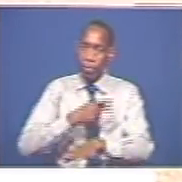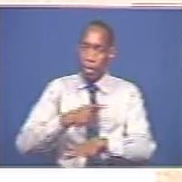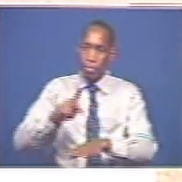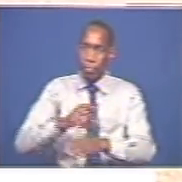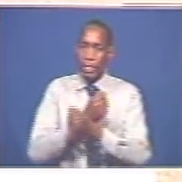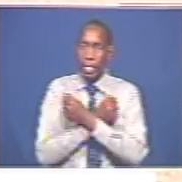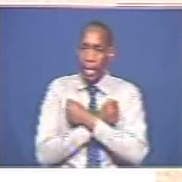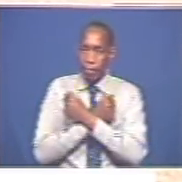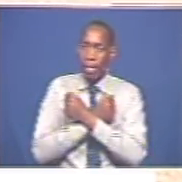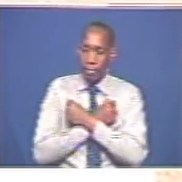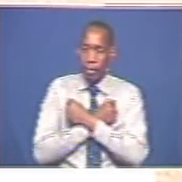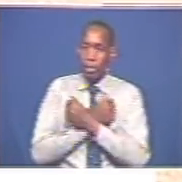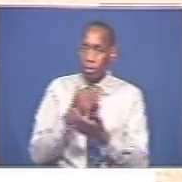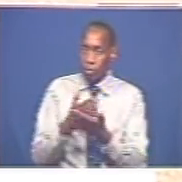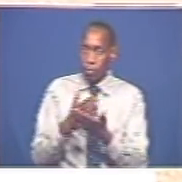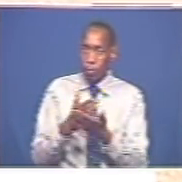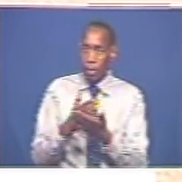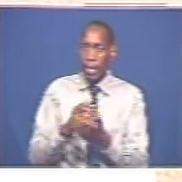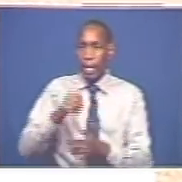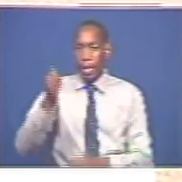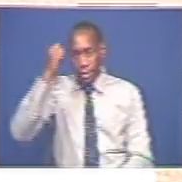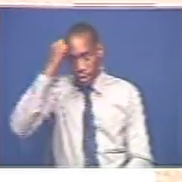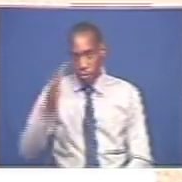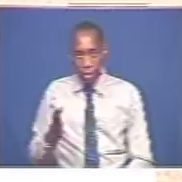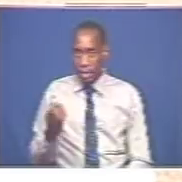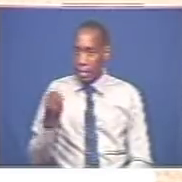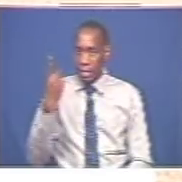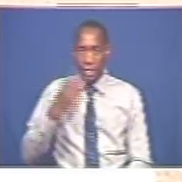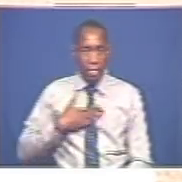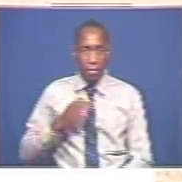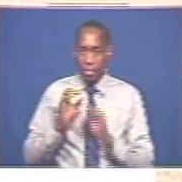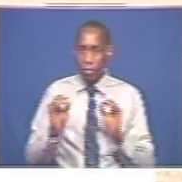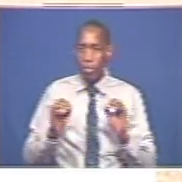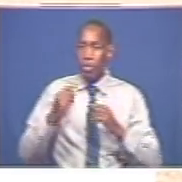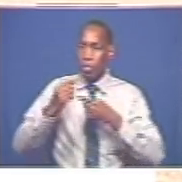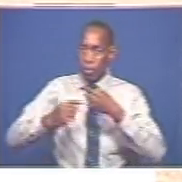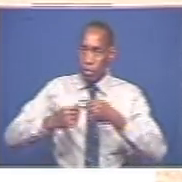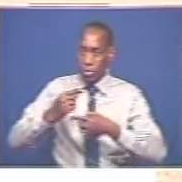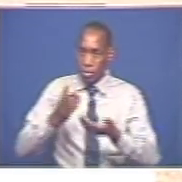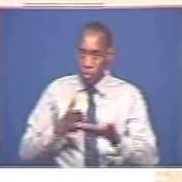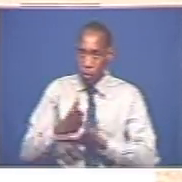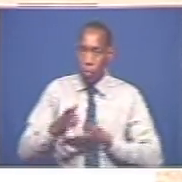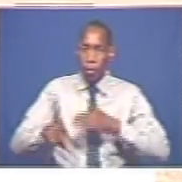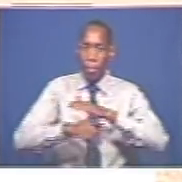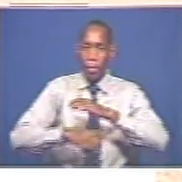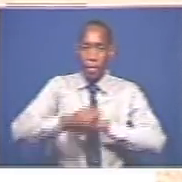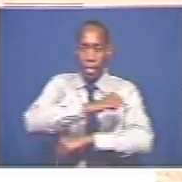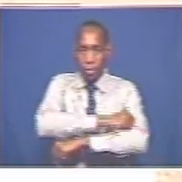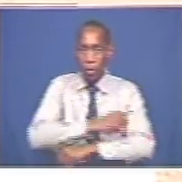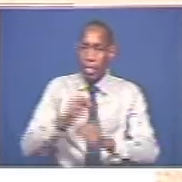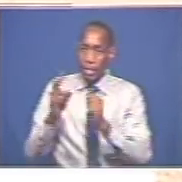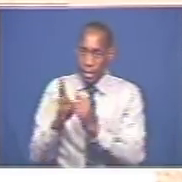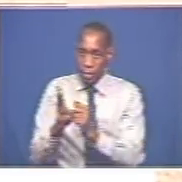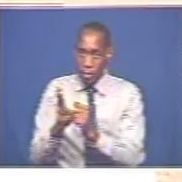the whole that most of the other students didn't understand me. And it went on through primary school, secondary.